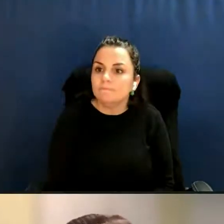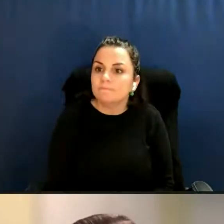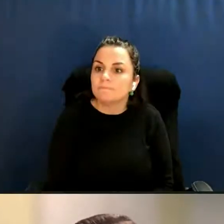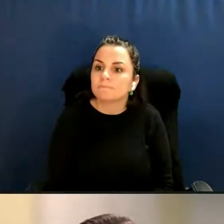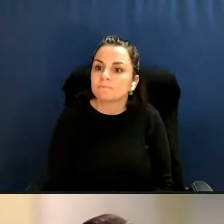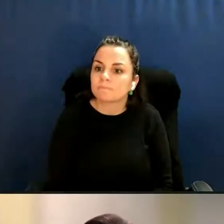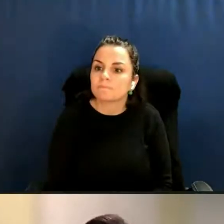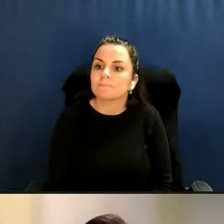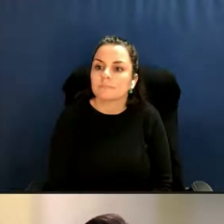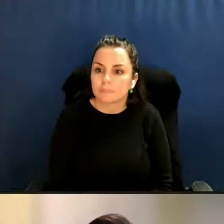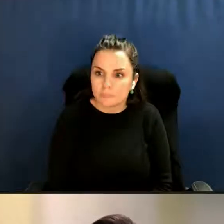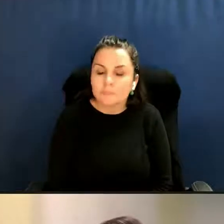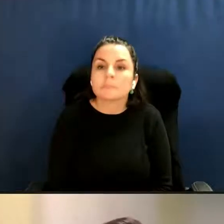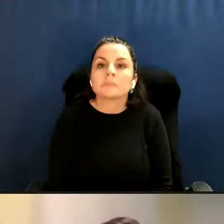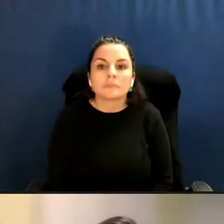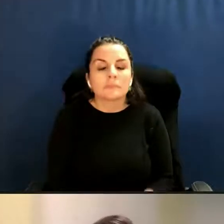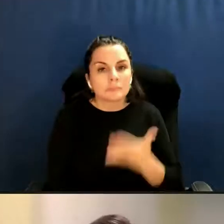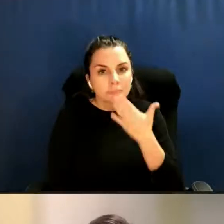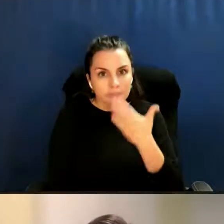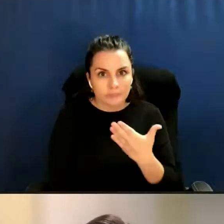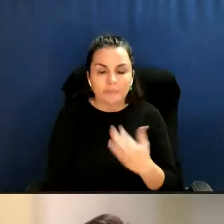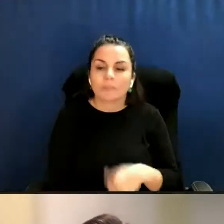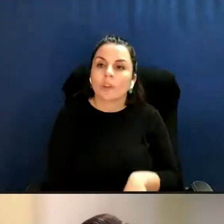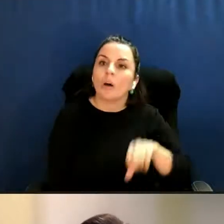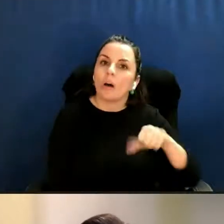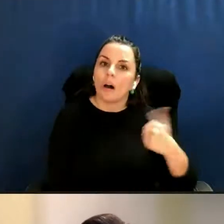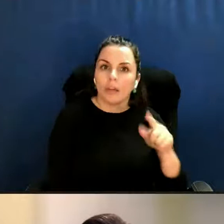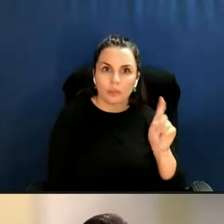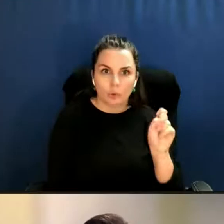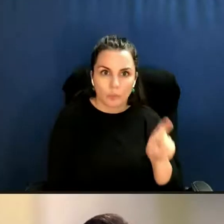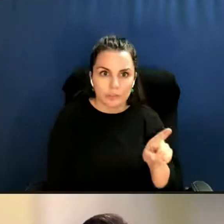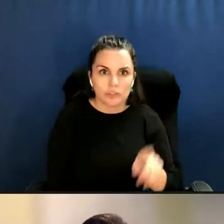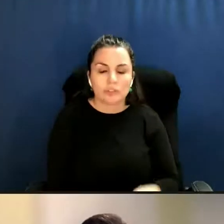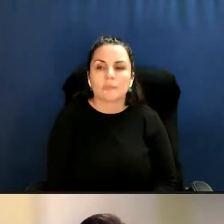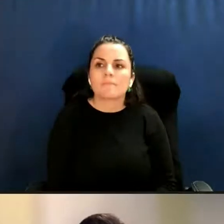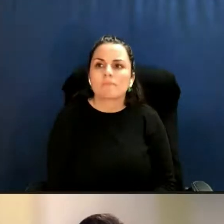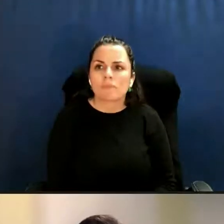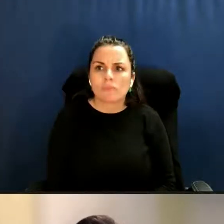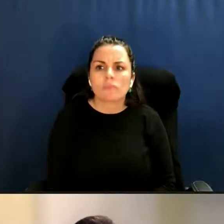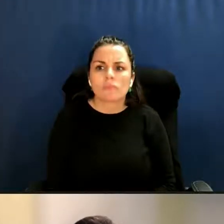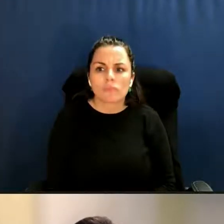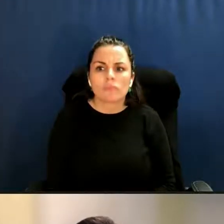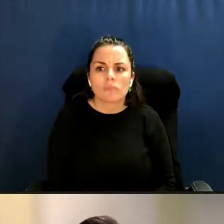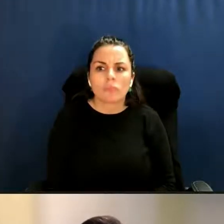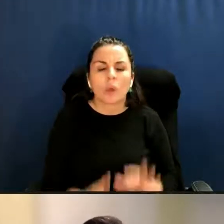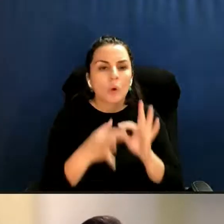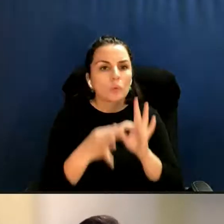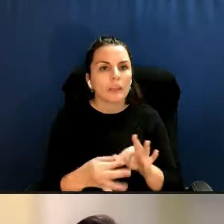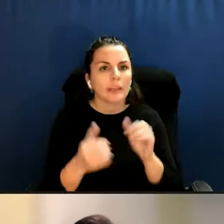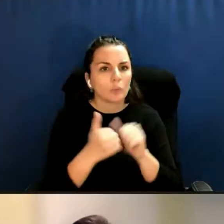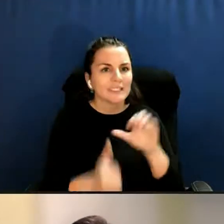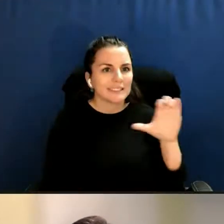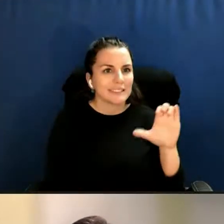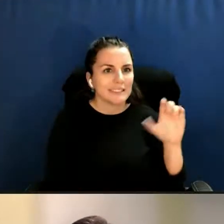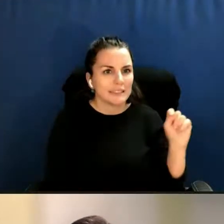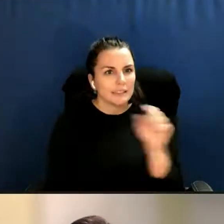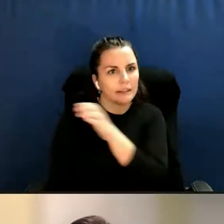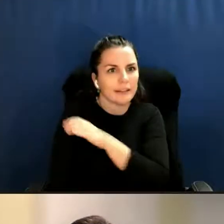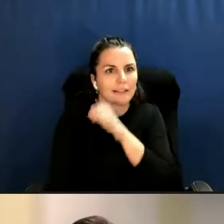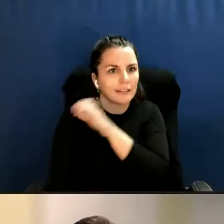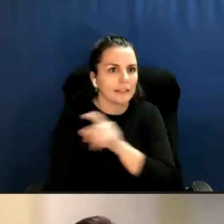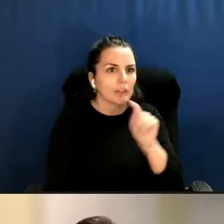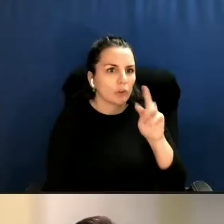right, thank you. I have another question, and this one's about clinical trials and the